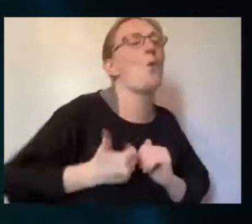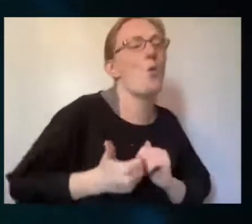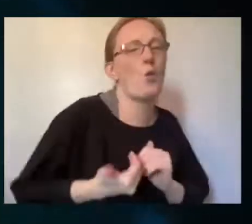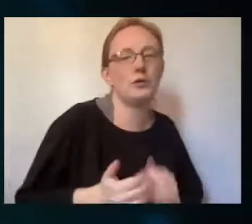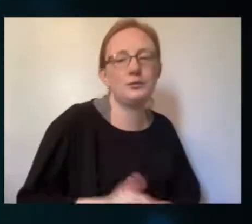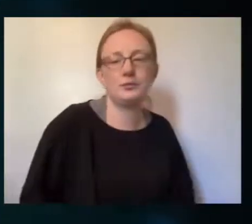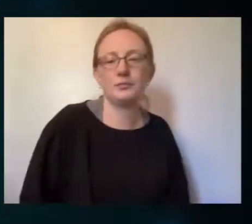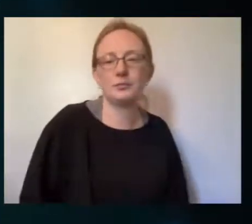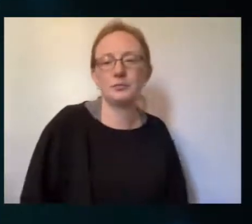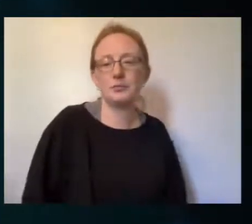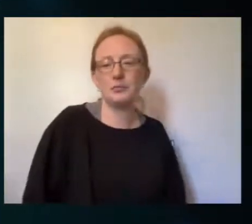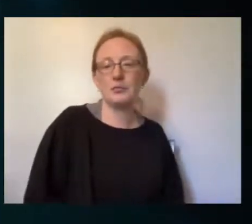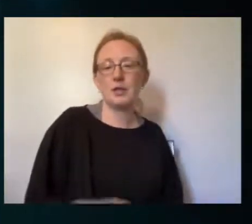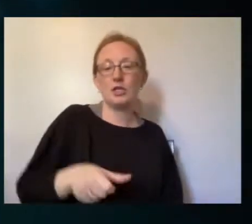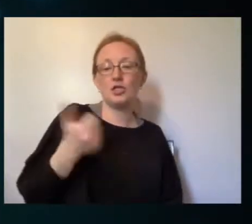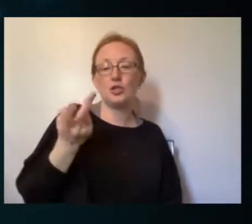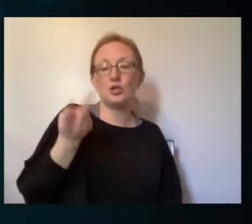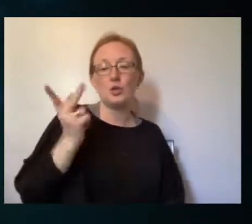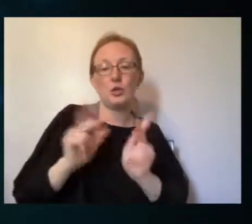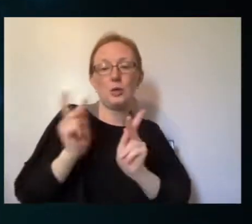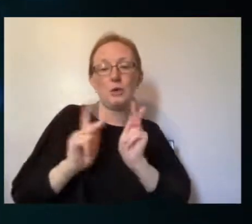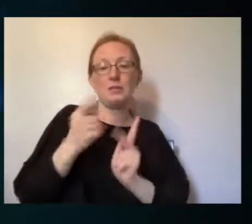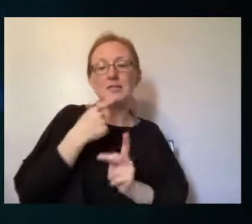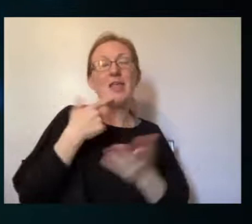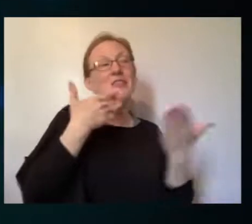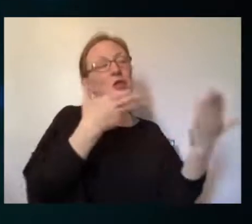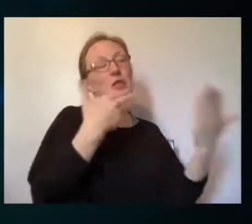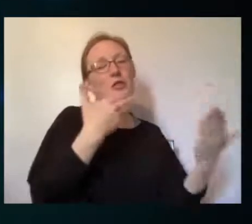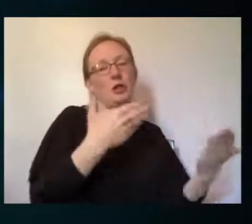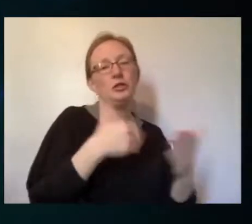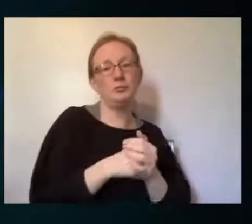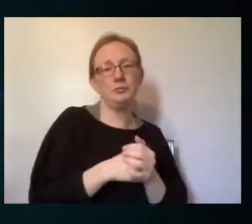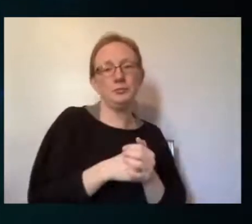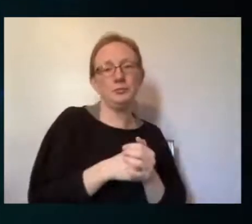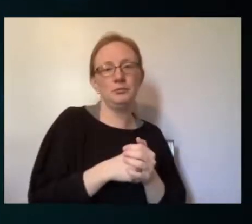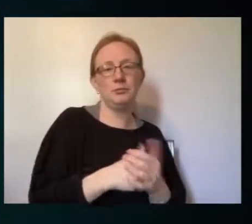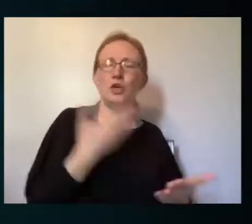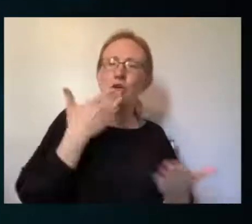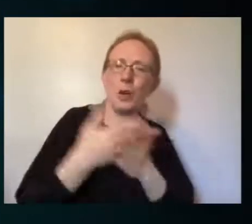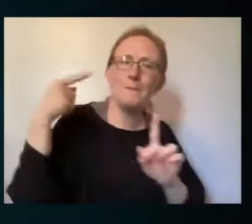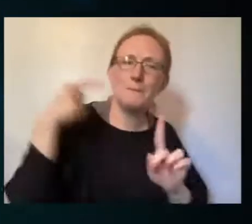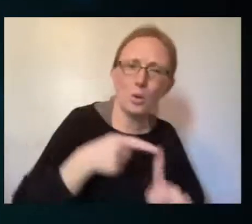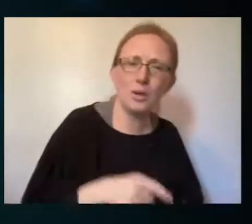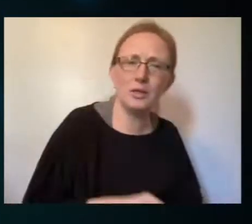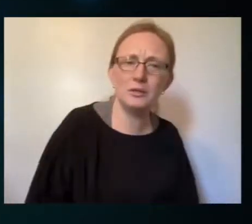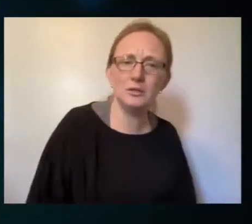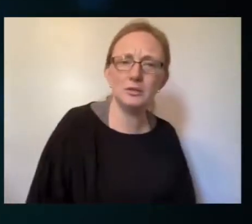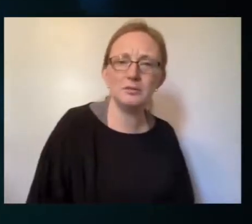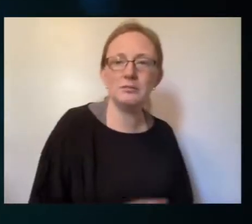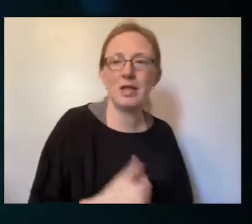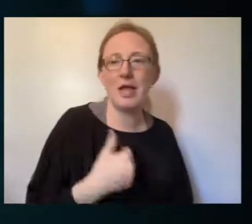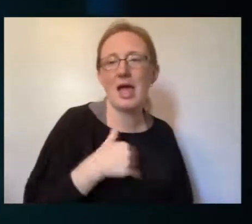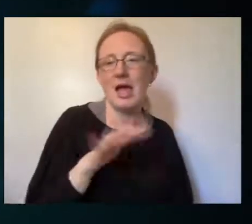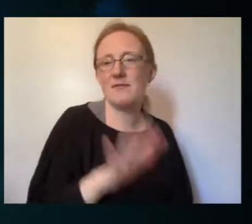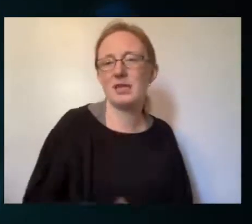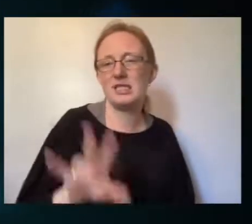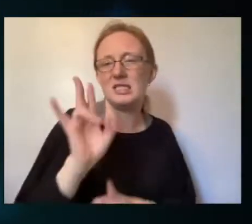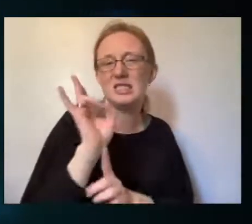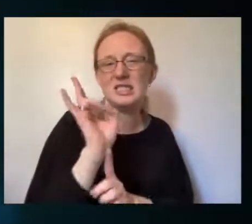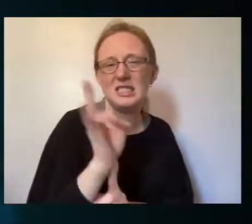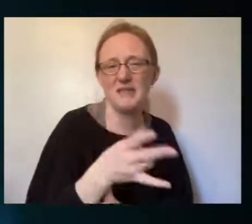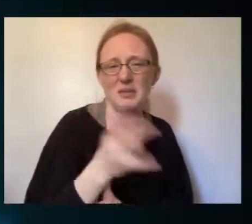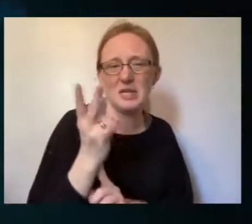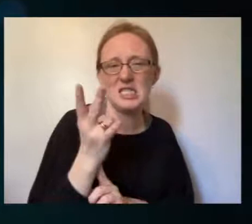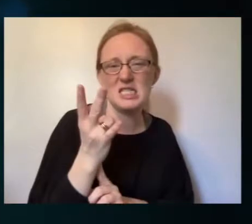Neha and Shawan both say thank you. I think that's actually a great point. We have about 7 minutes.